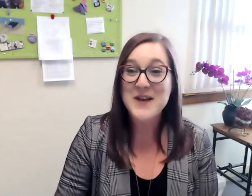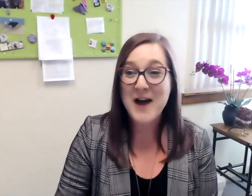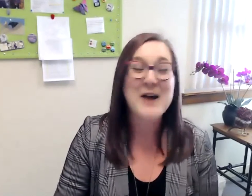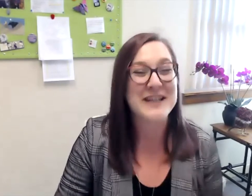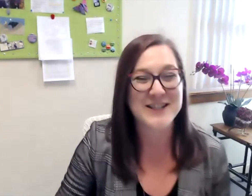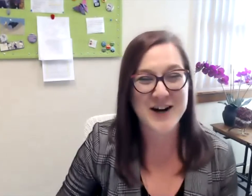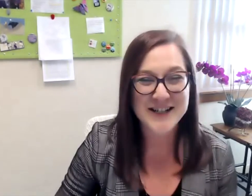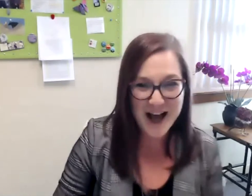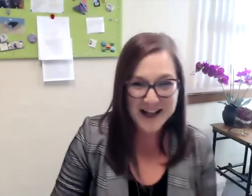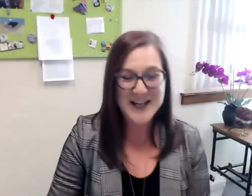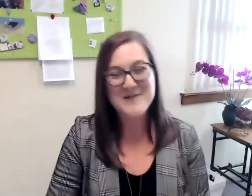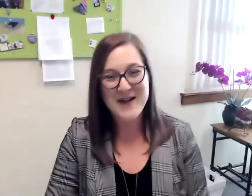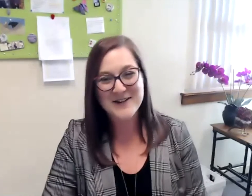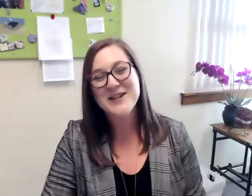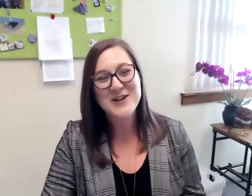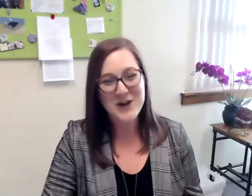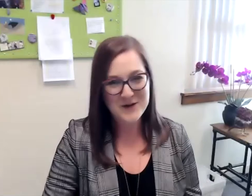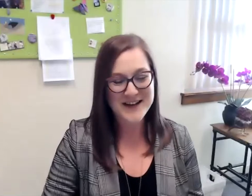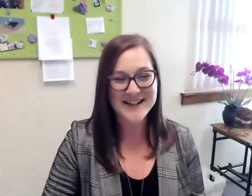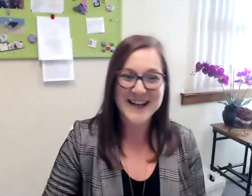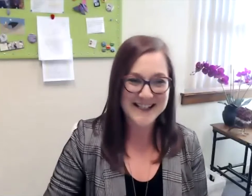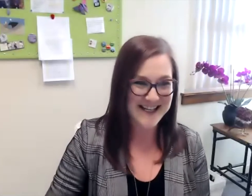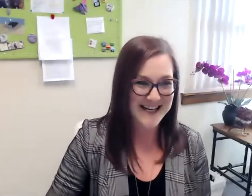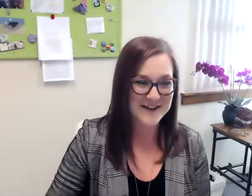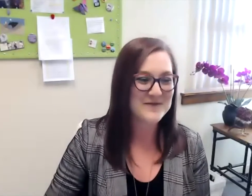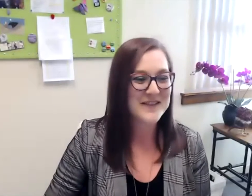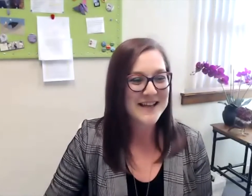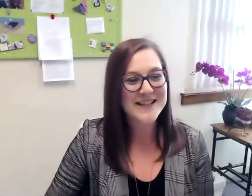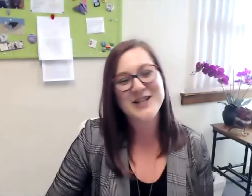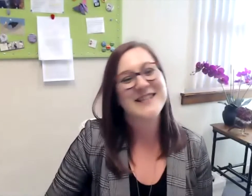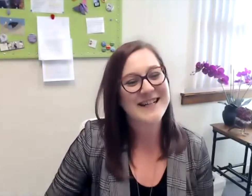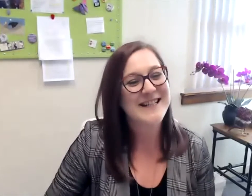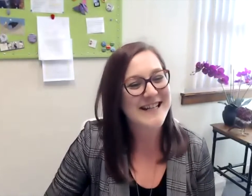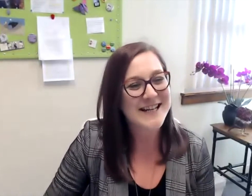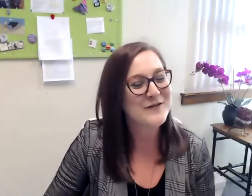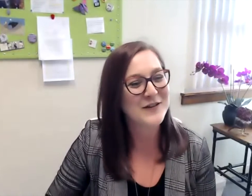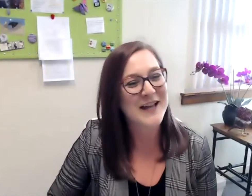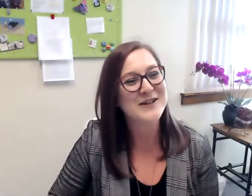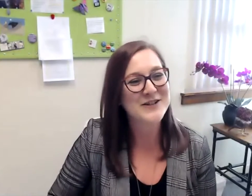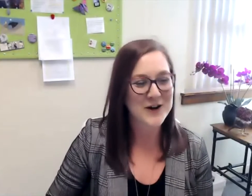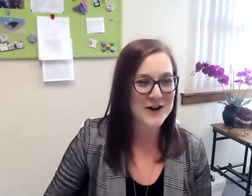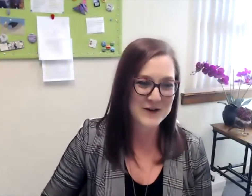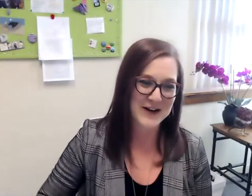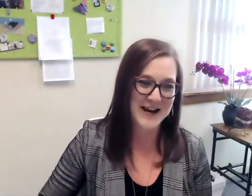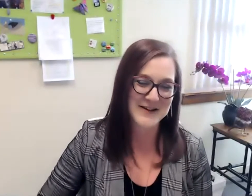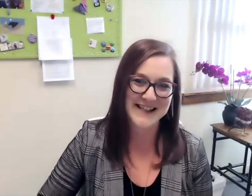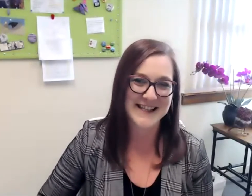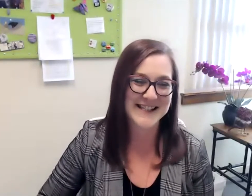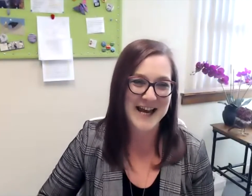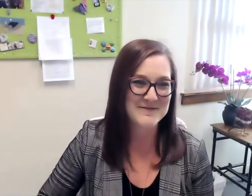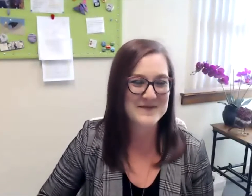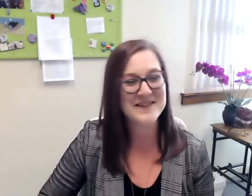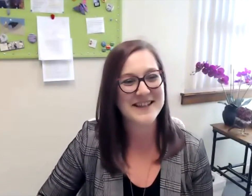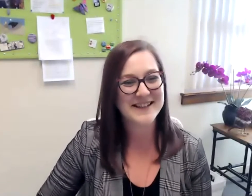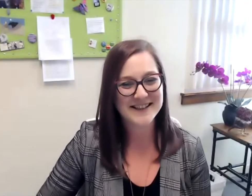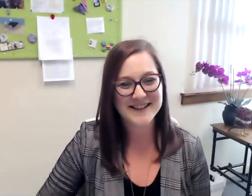So now I will get started talking about COVID-19. Justin and Anita, if you'd like, you can turn off your cameras at this